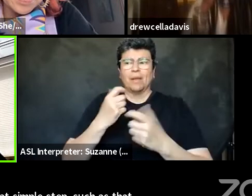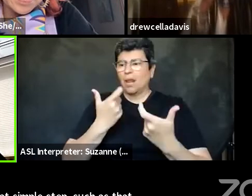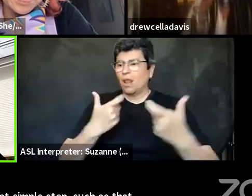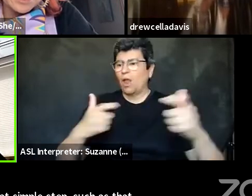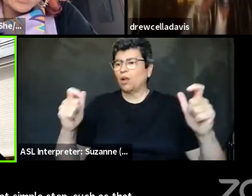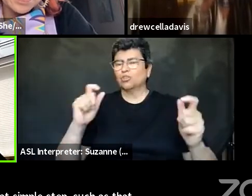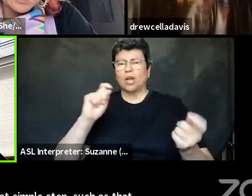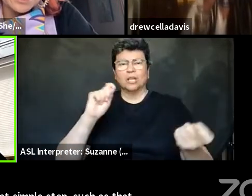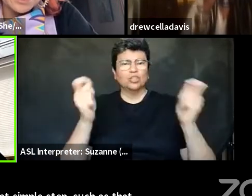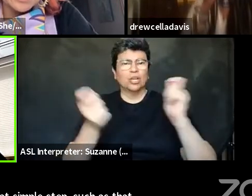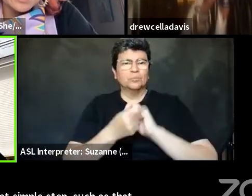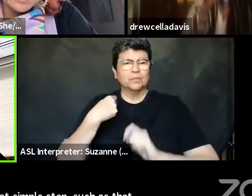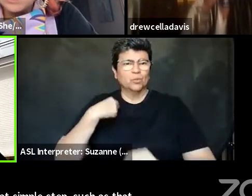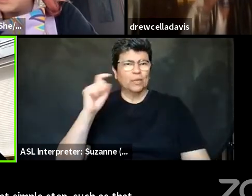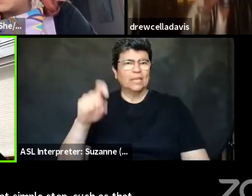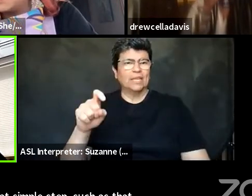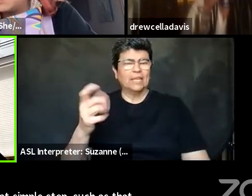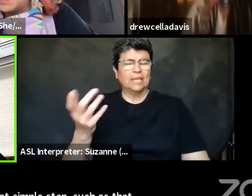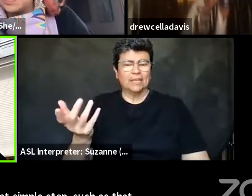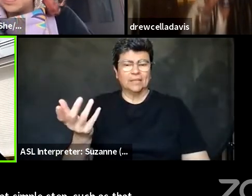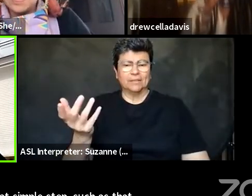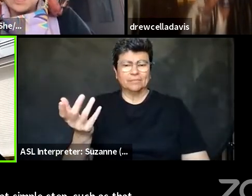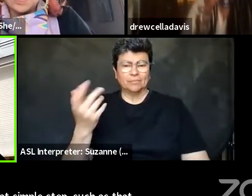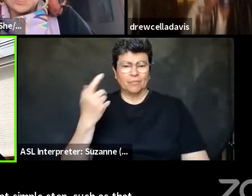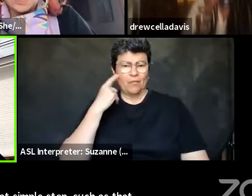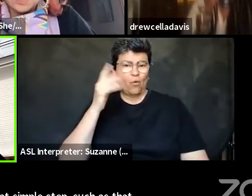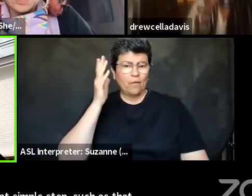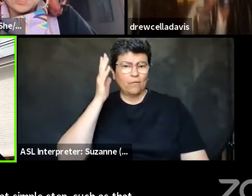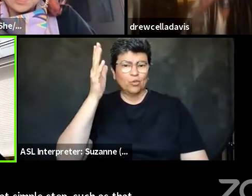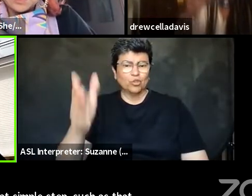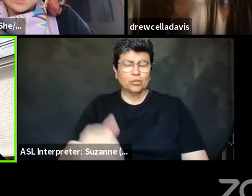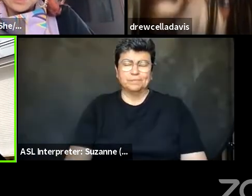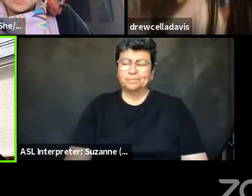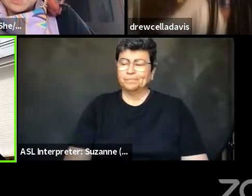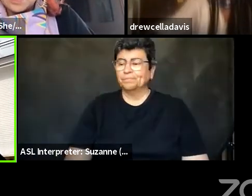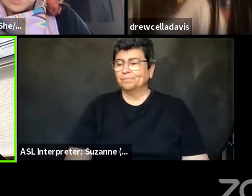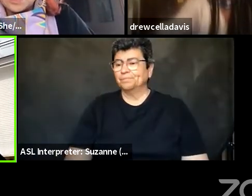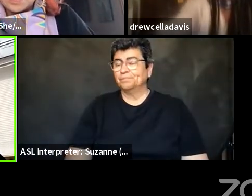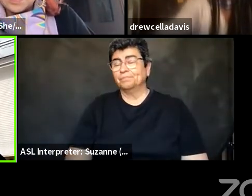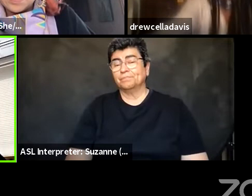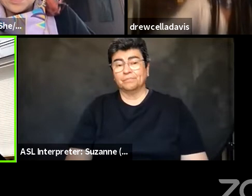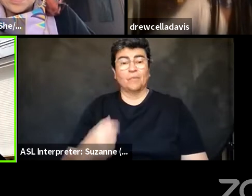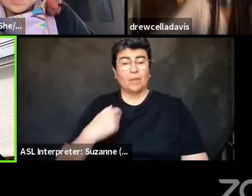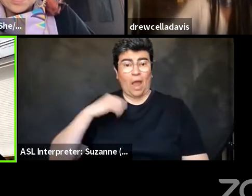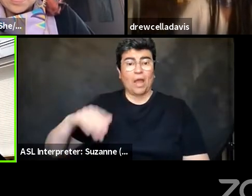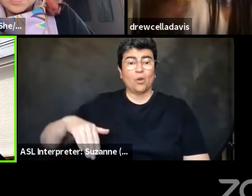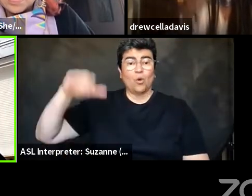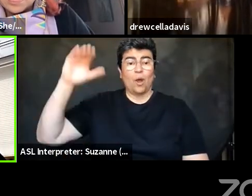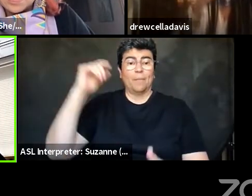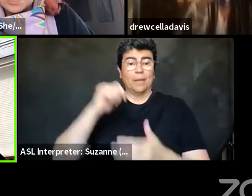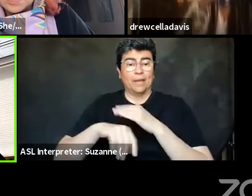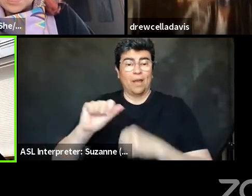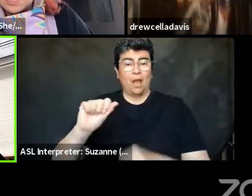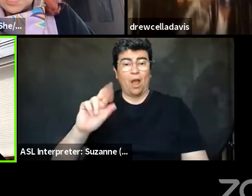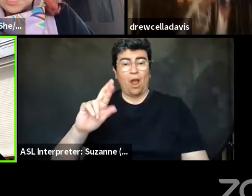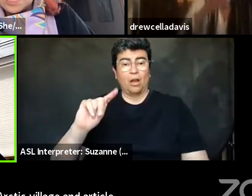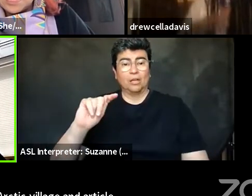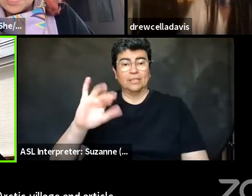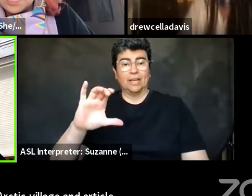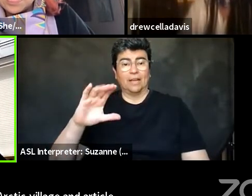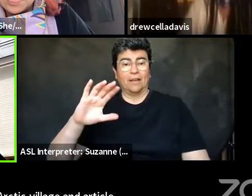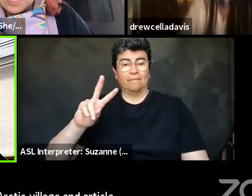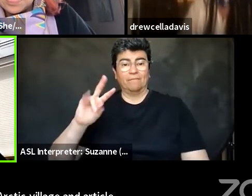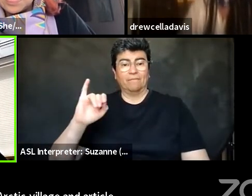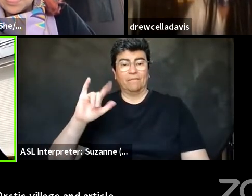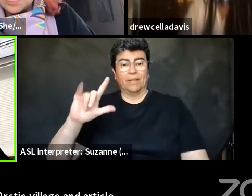we're going to need to do for the future? I grew up in Arctic Village, and Arctic Village